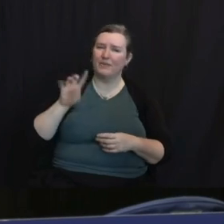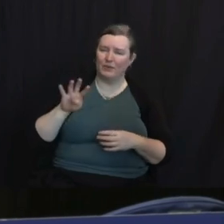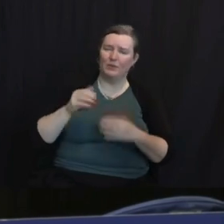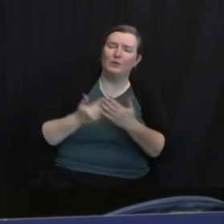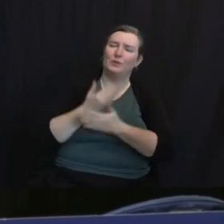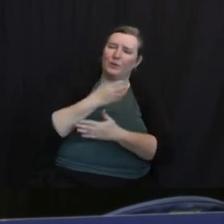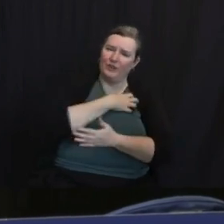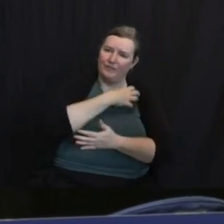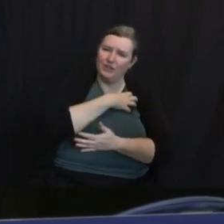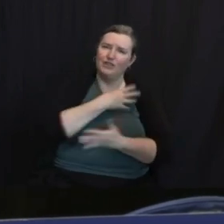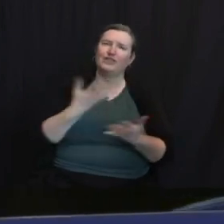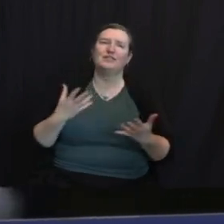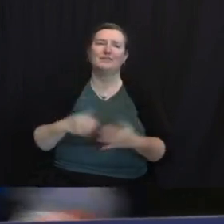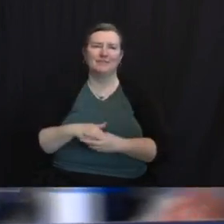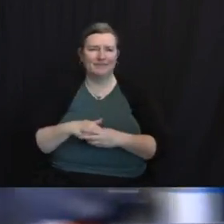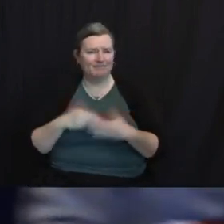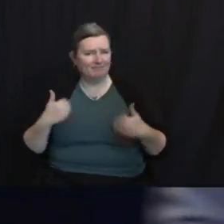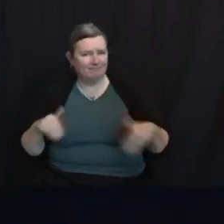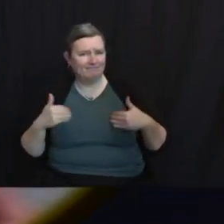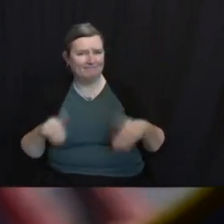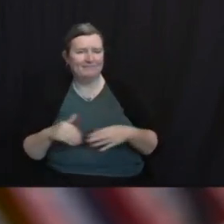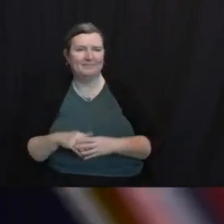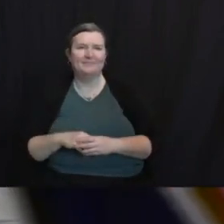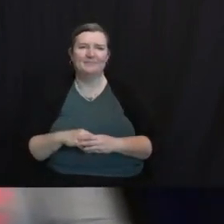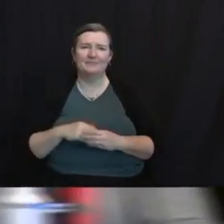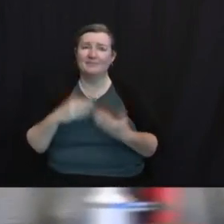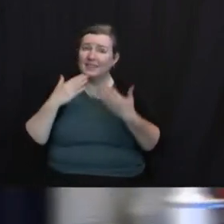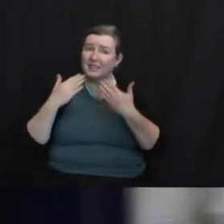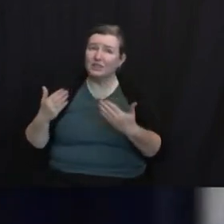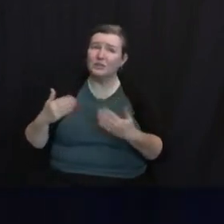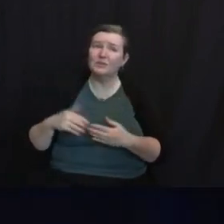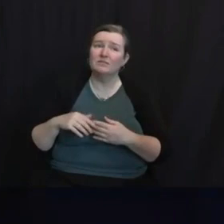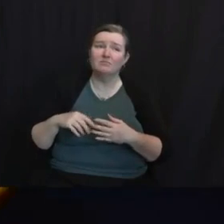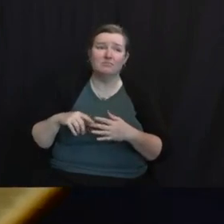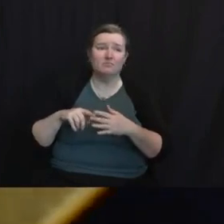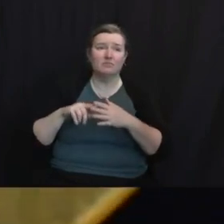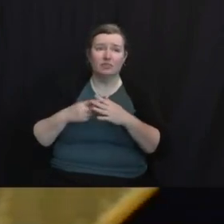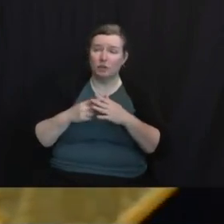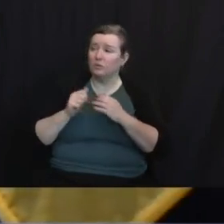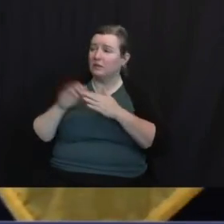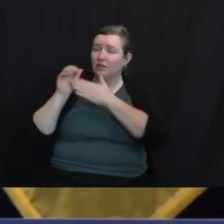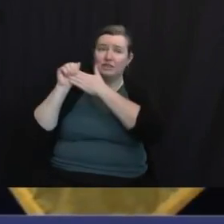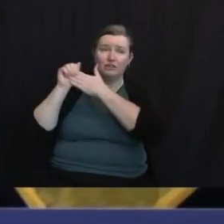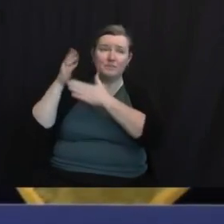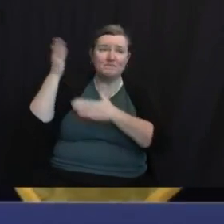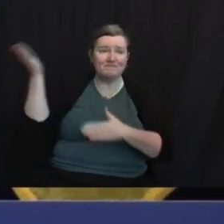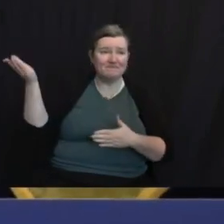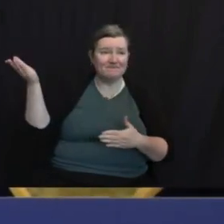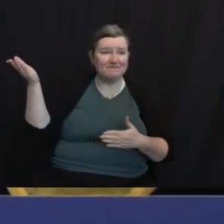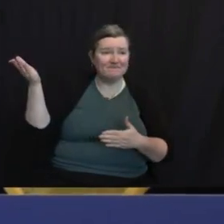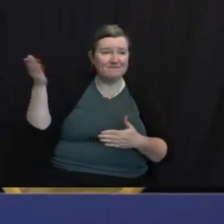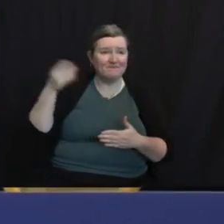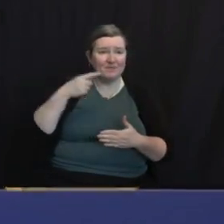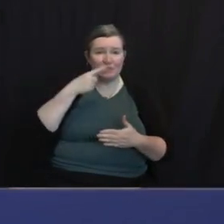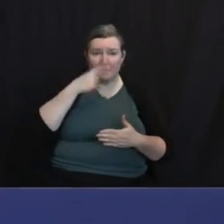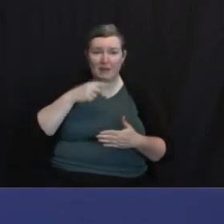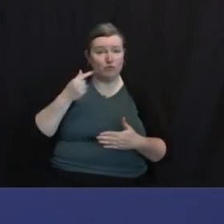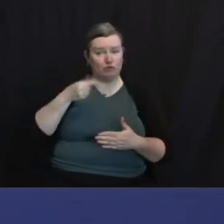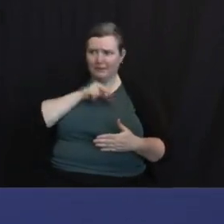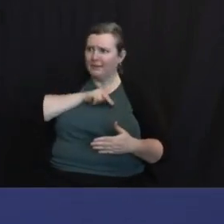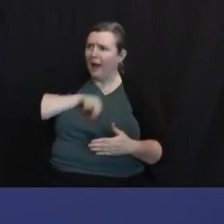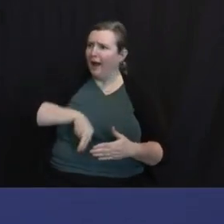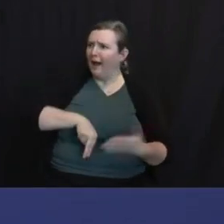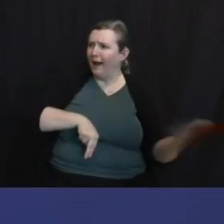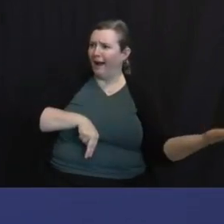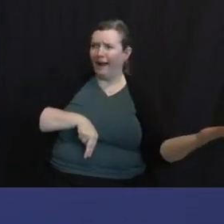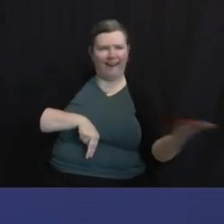Gov. Thank you for the good words, and that begins with your leadership, Pat, and I hope you'll be okay that I'm going to wear my green tie tonight.